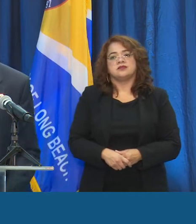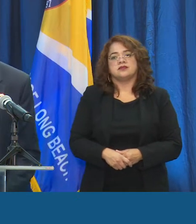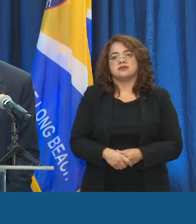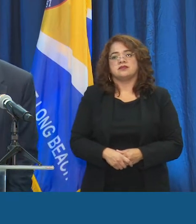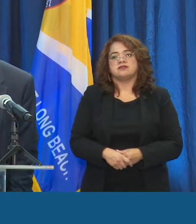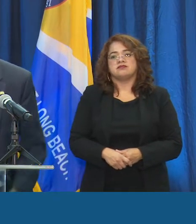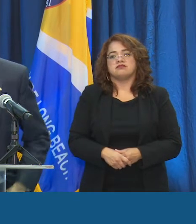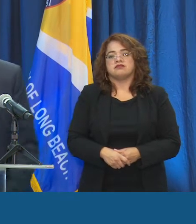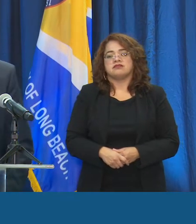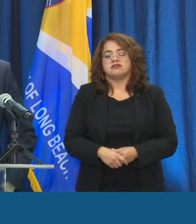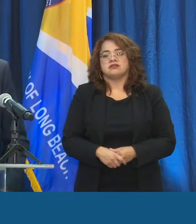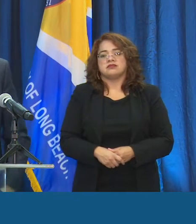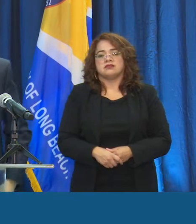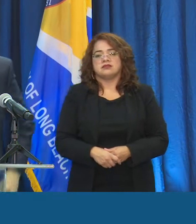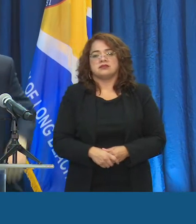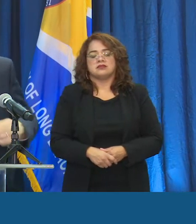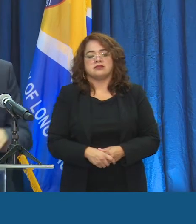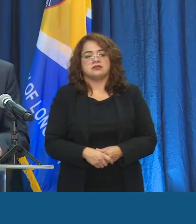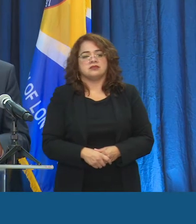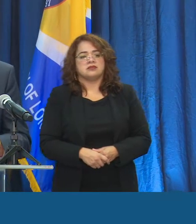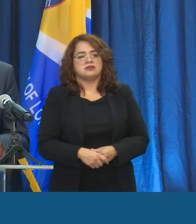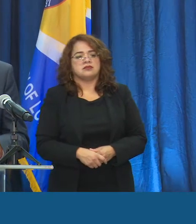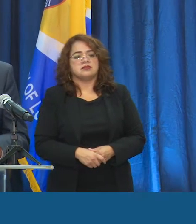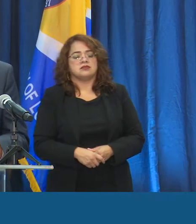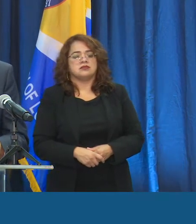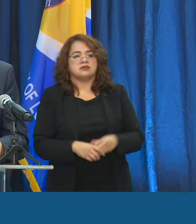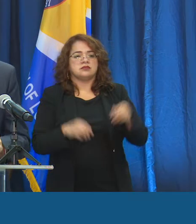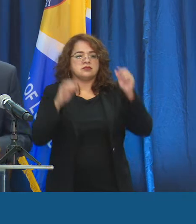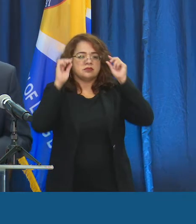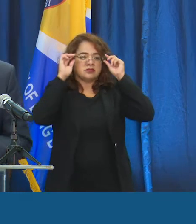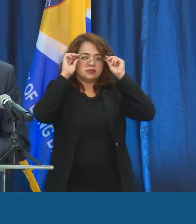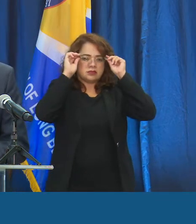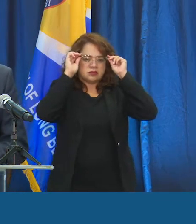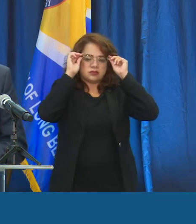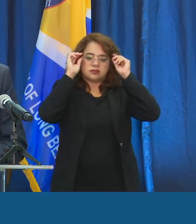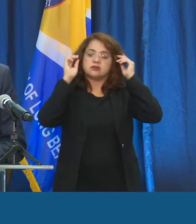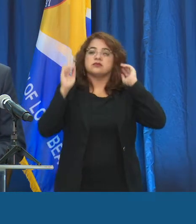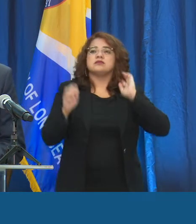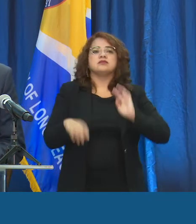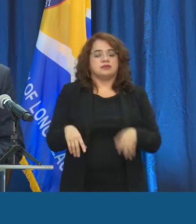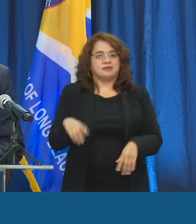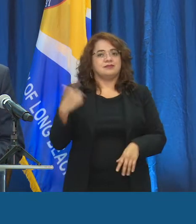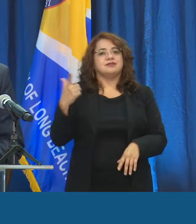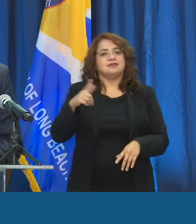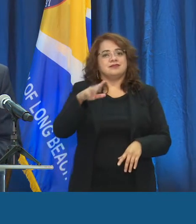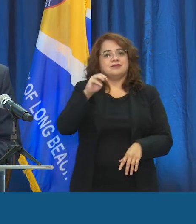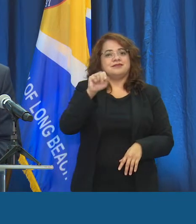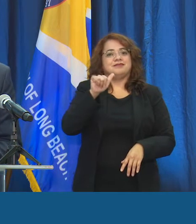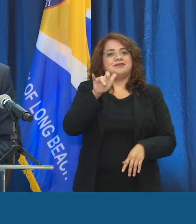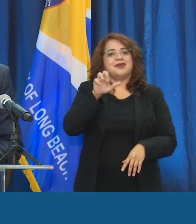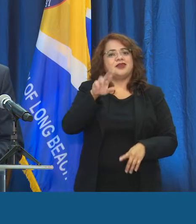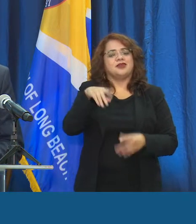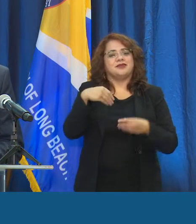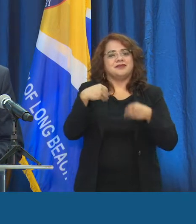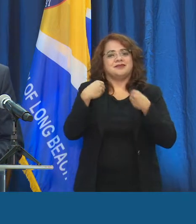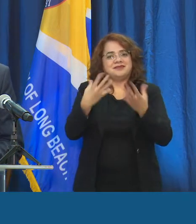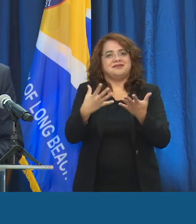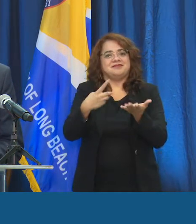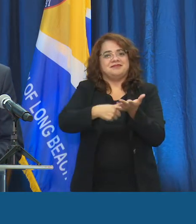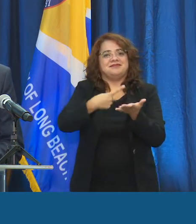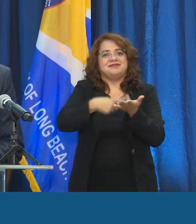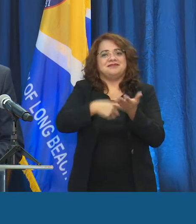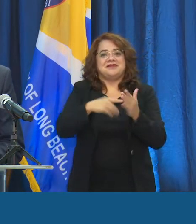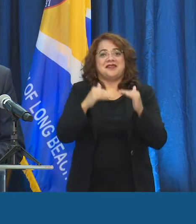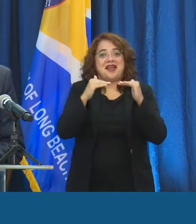Thank you very much, Mr. Mayor. So the mayor gave a good high-level overview of what's in this budget.